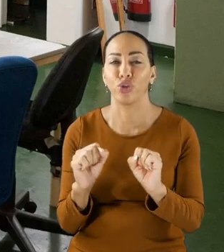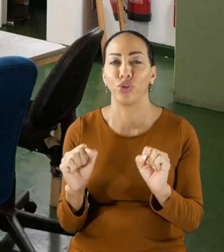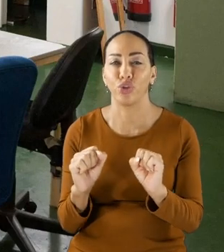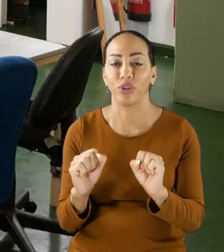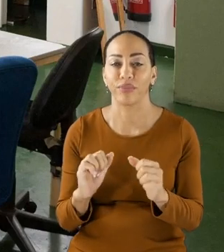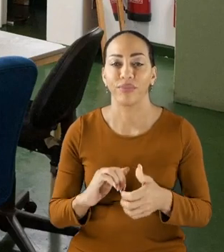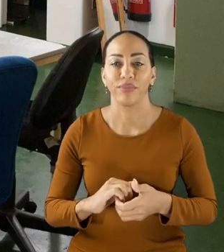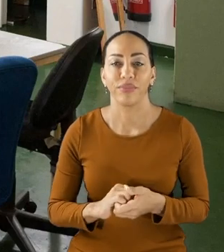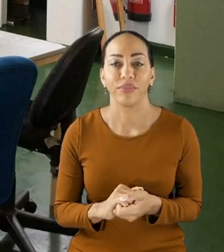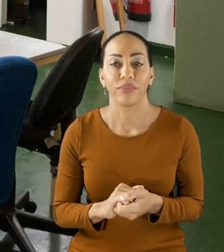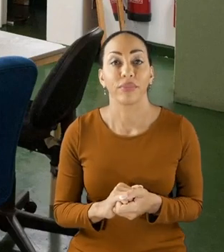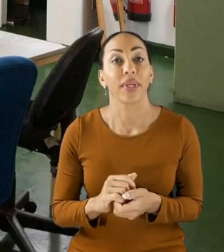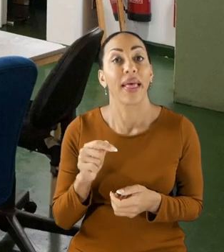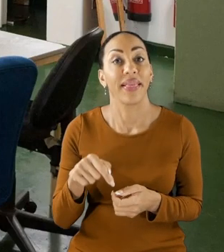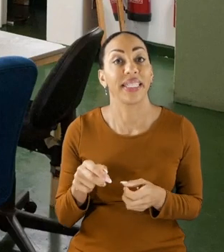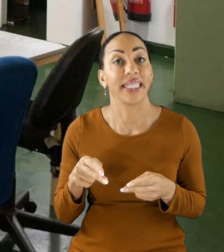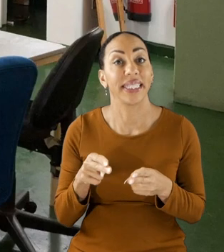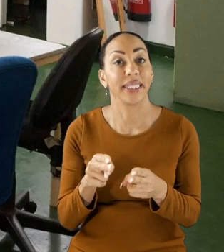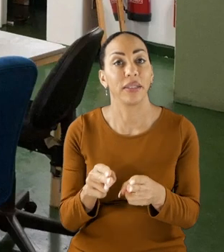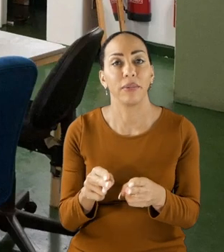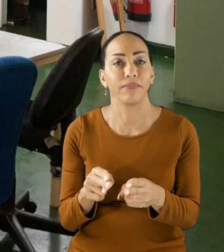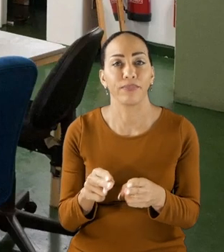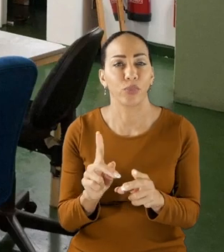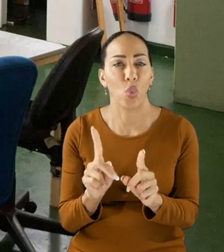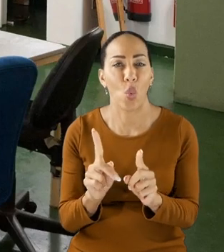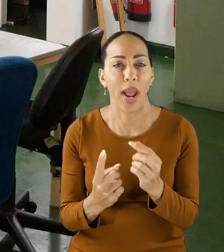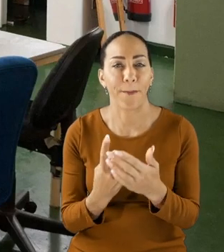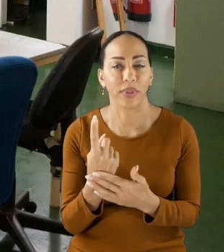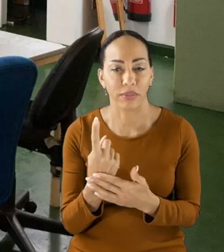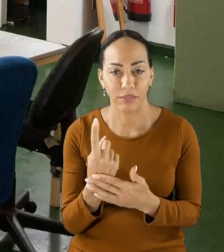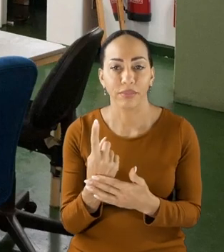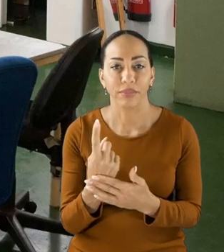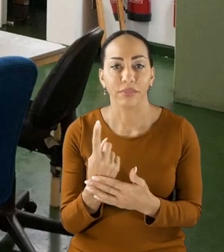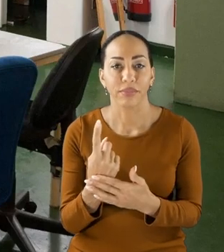Okay, I don't think Jamie is back yet. I think what happens is in this system here,